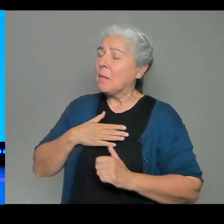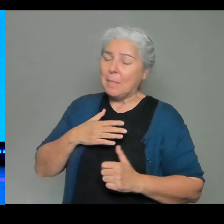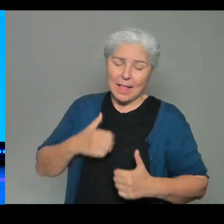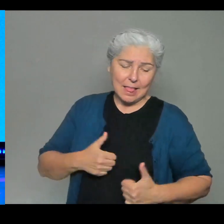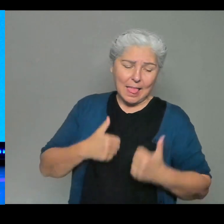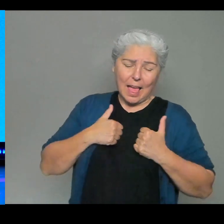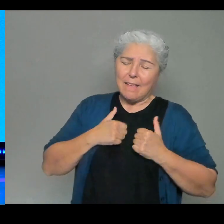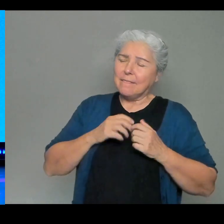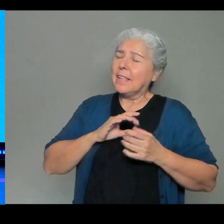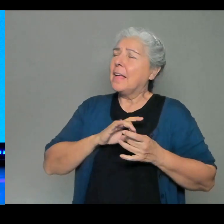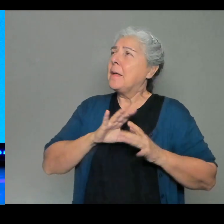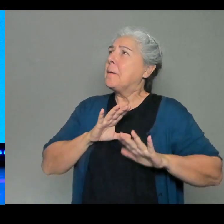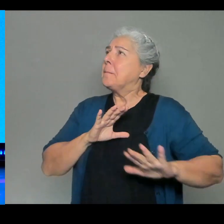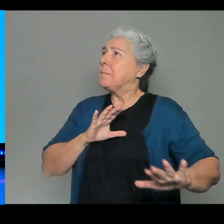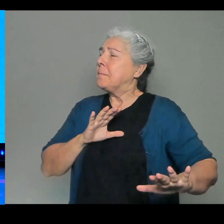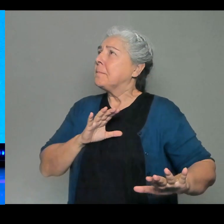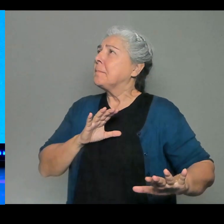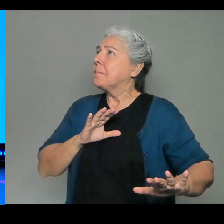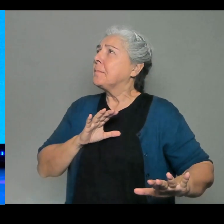of how I've been living.